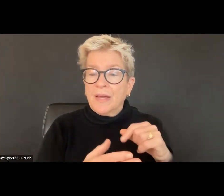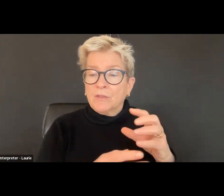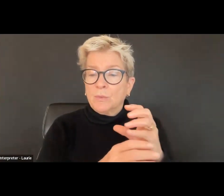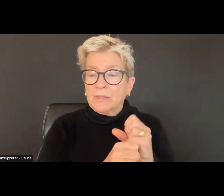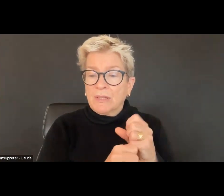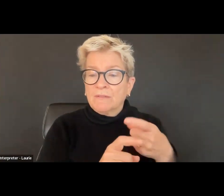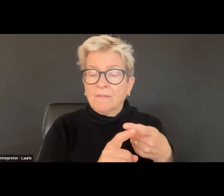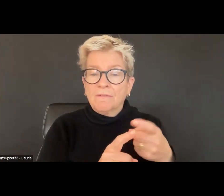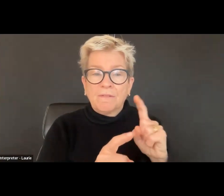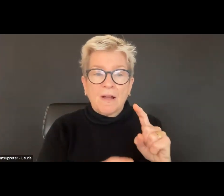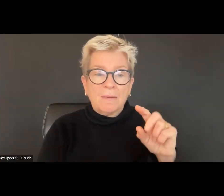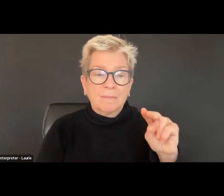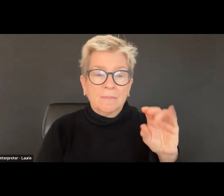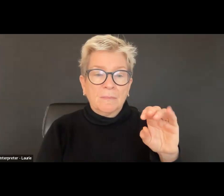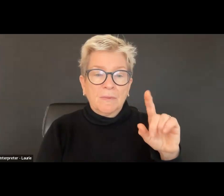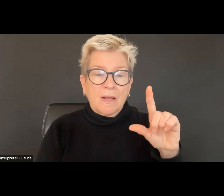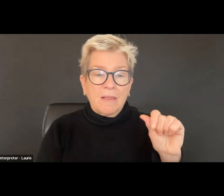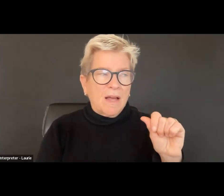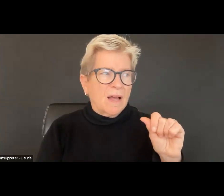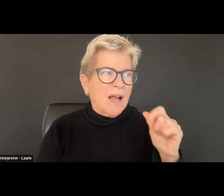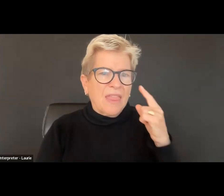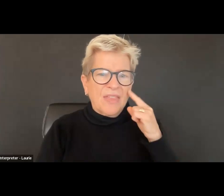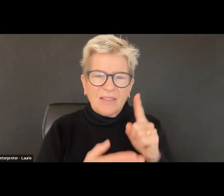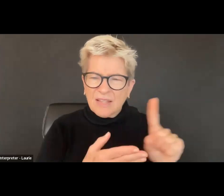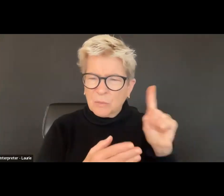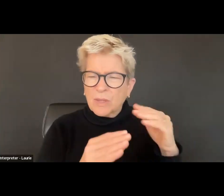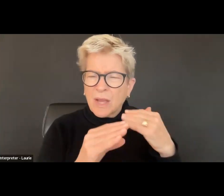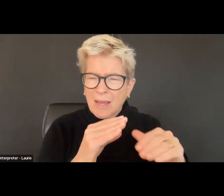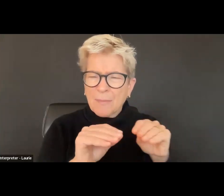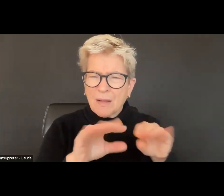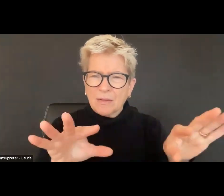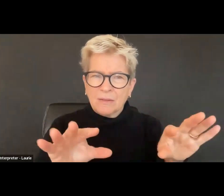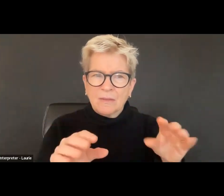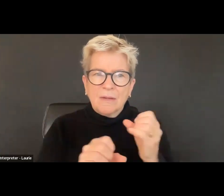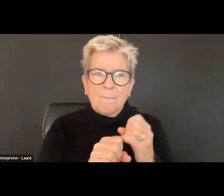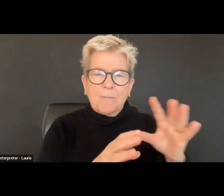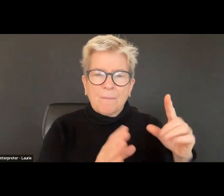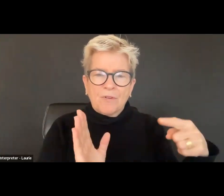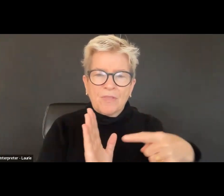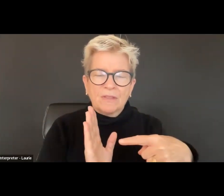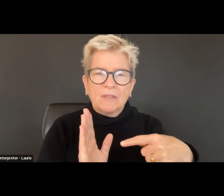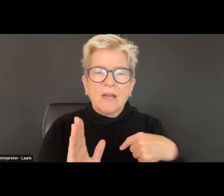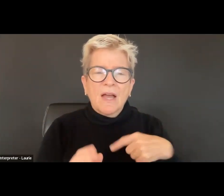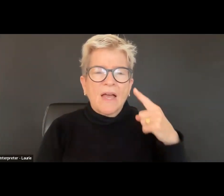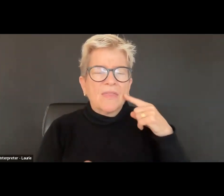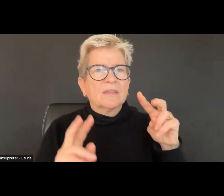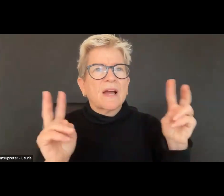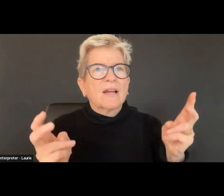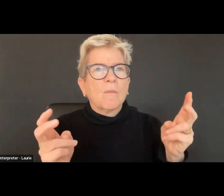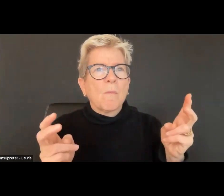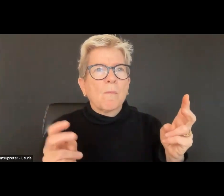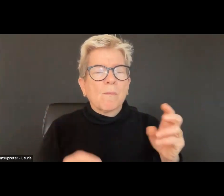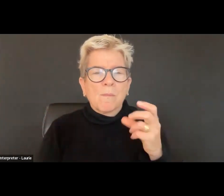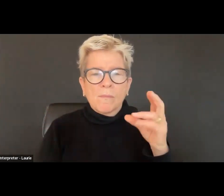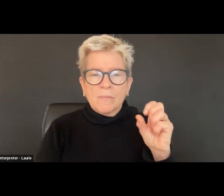Nicola in an email last week in preparation for this. It's called, let me just get the title here, CRIS